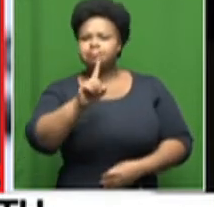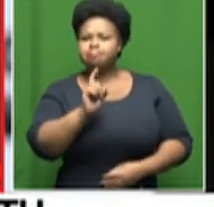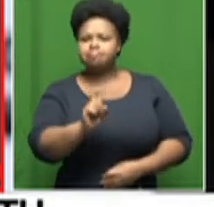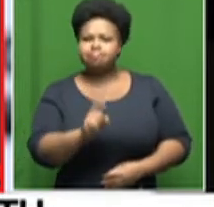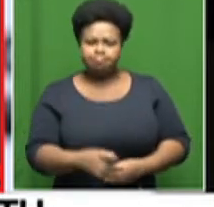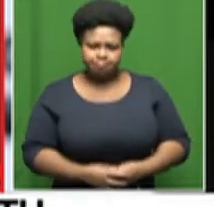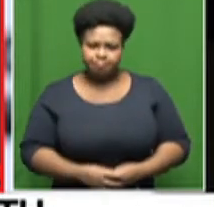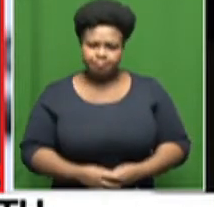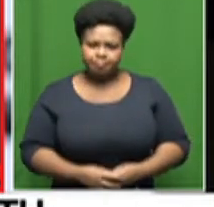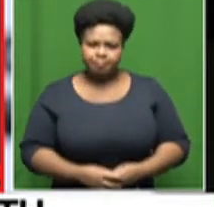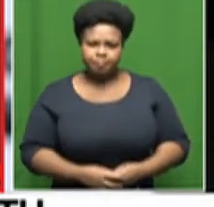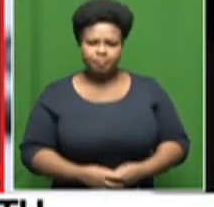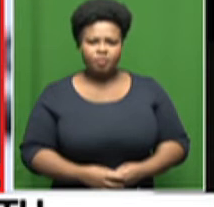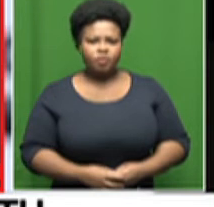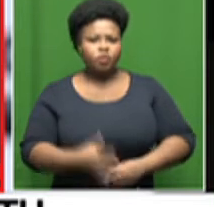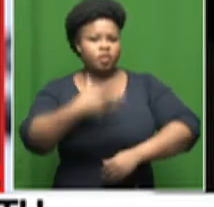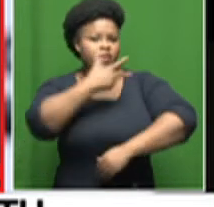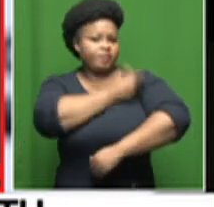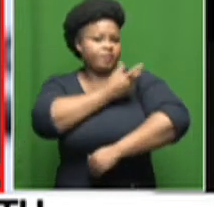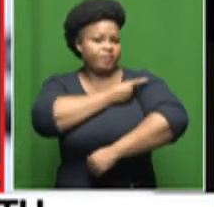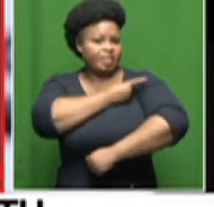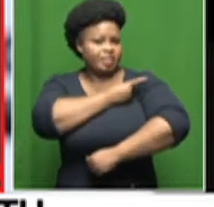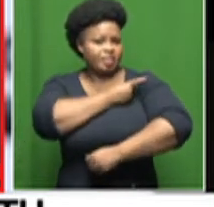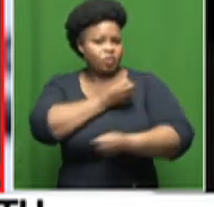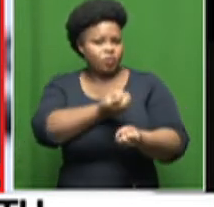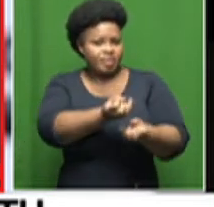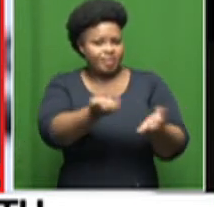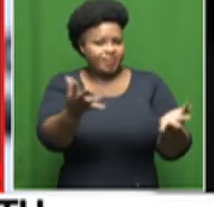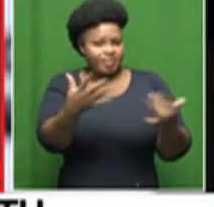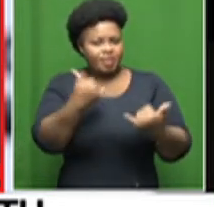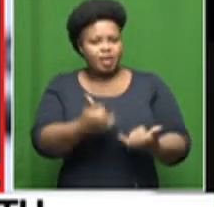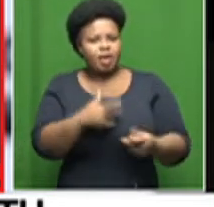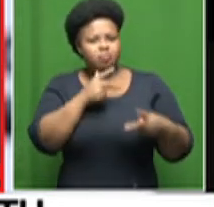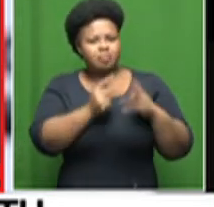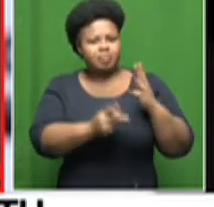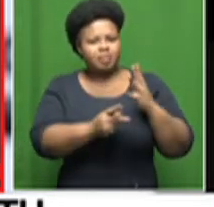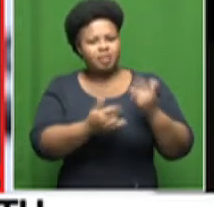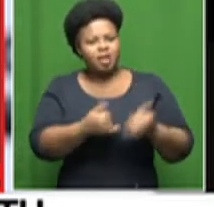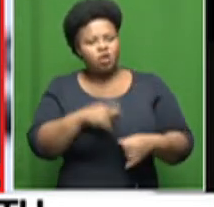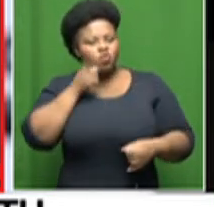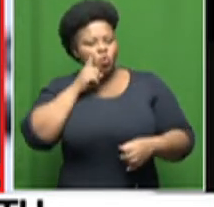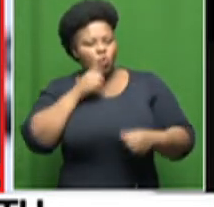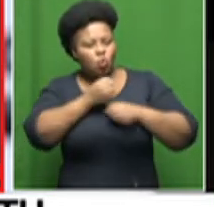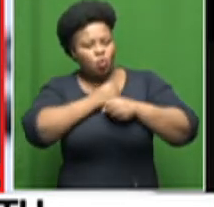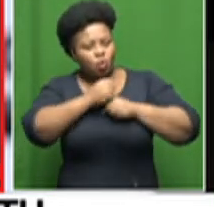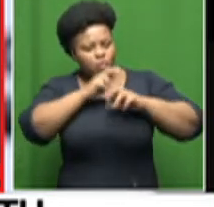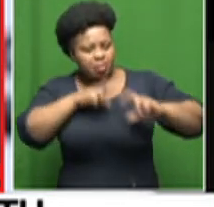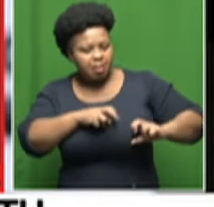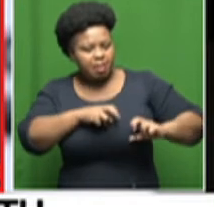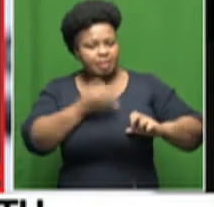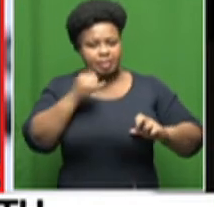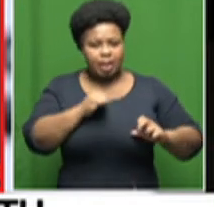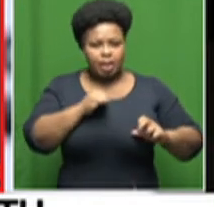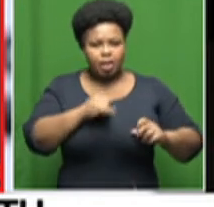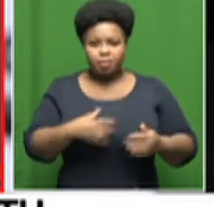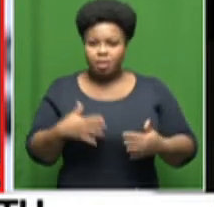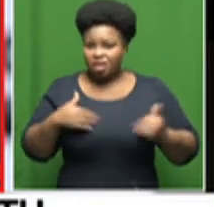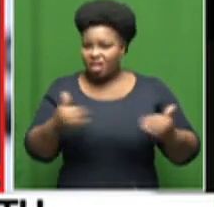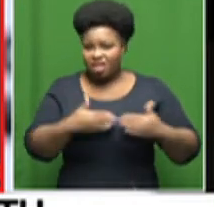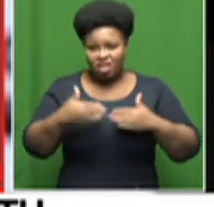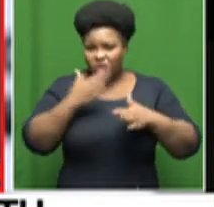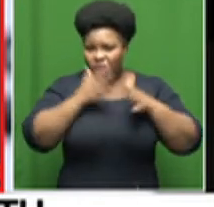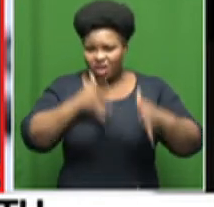of the vaccine rollout being used in a sort of trial or study format, are healthcare workers not